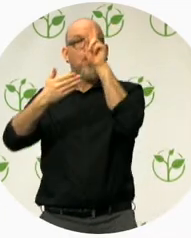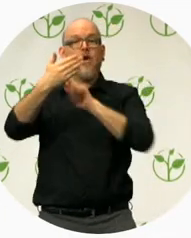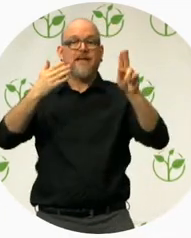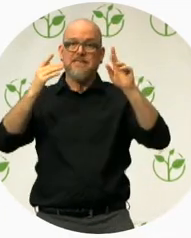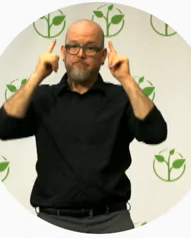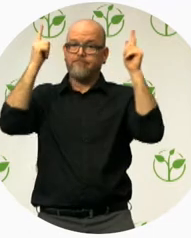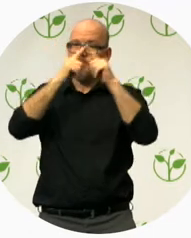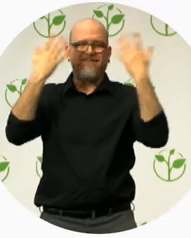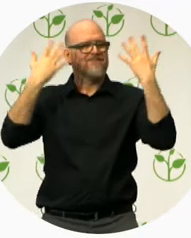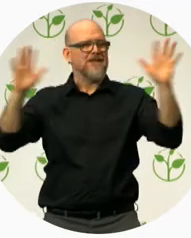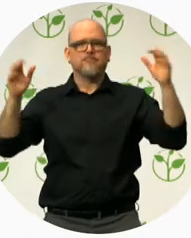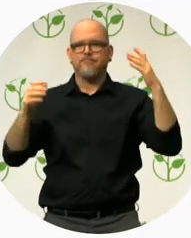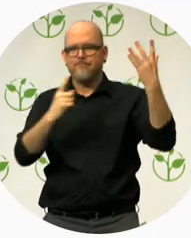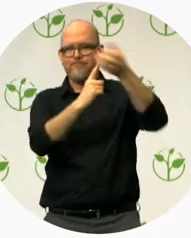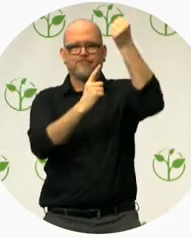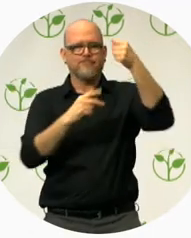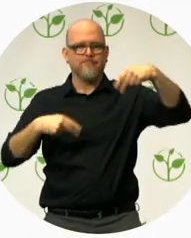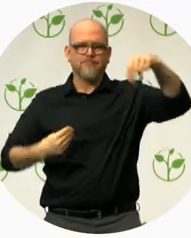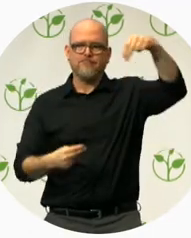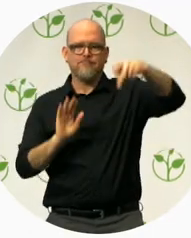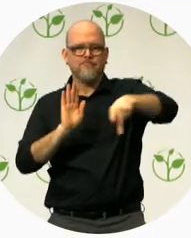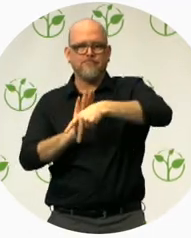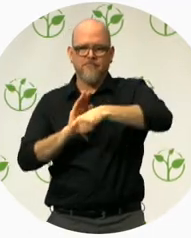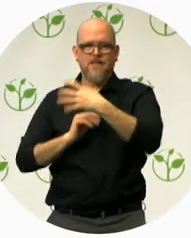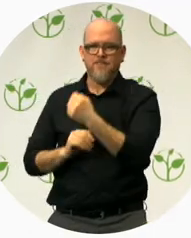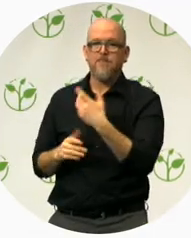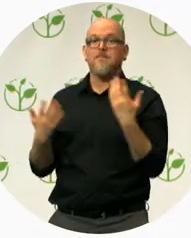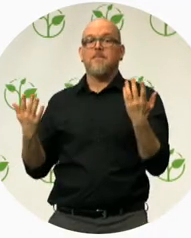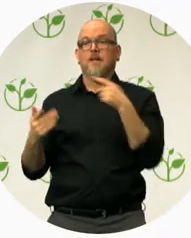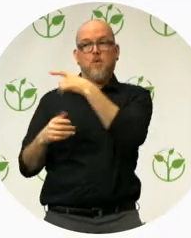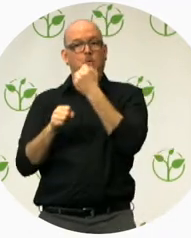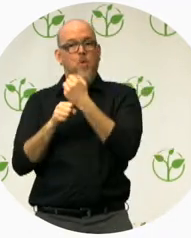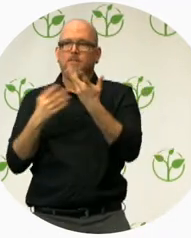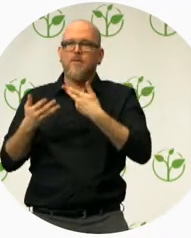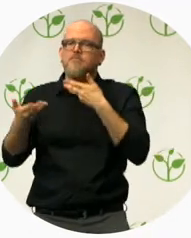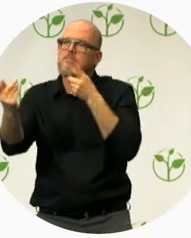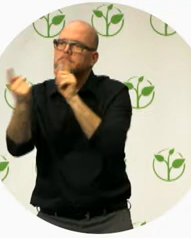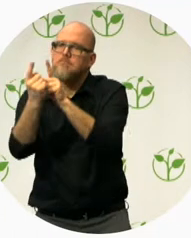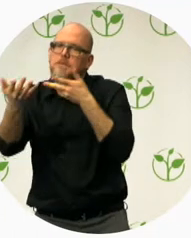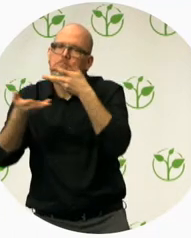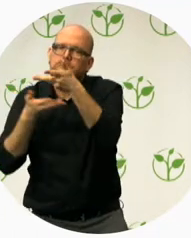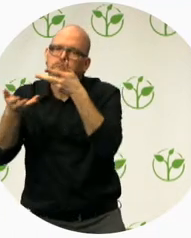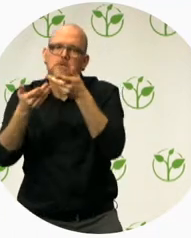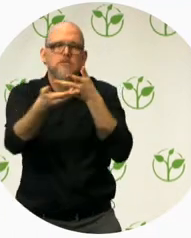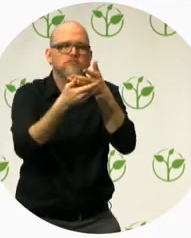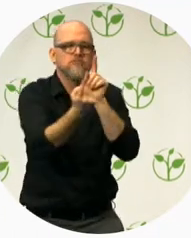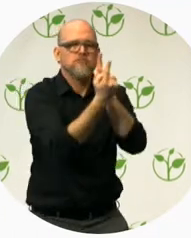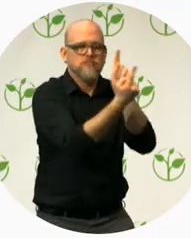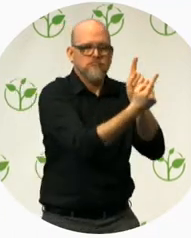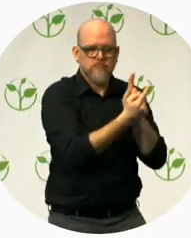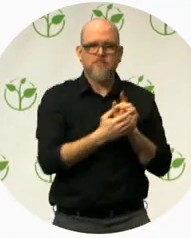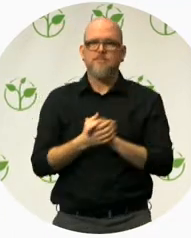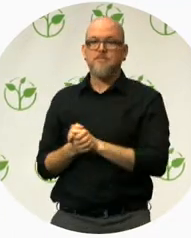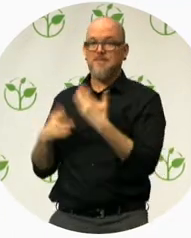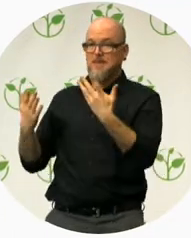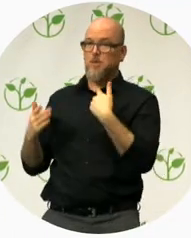a business consultant at Accenture. So nowadays, I run an institute that